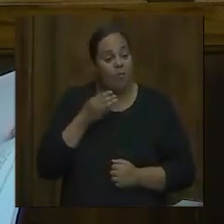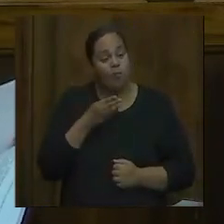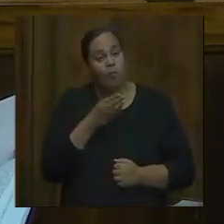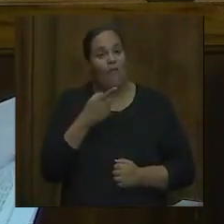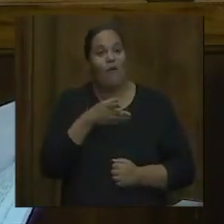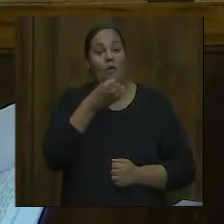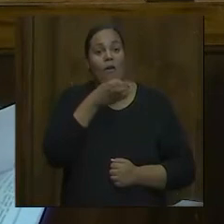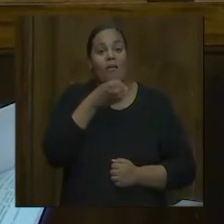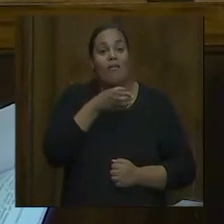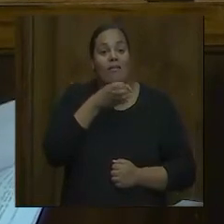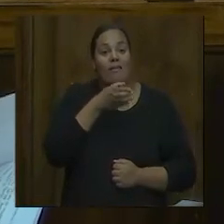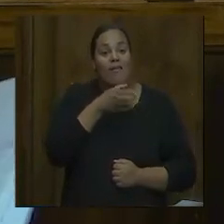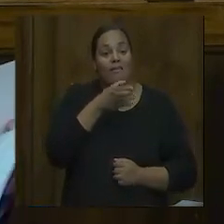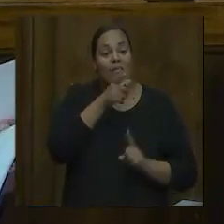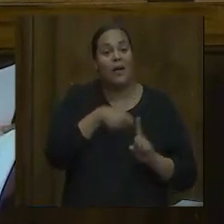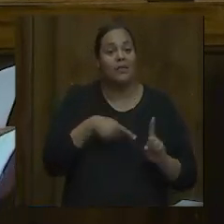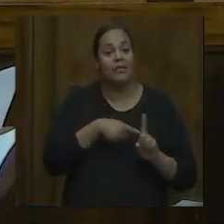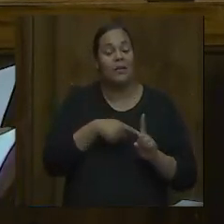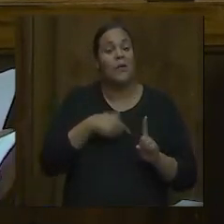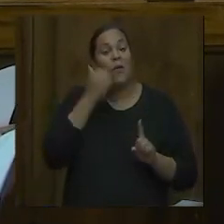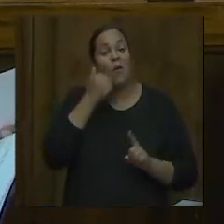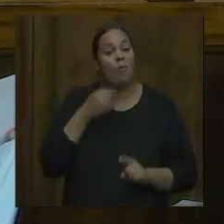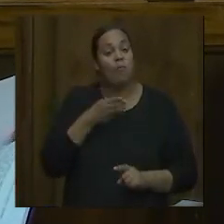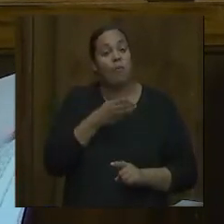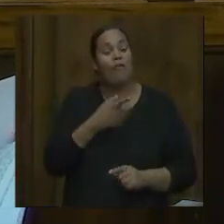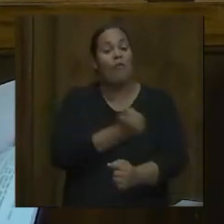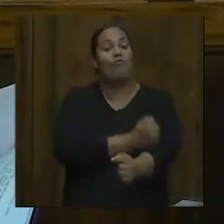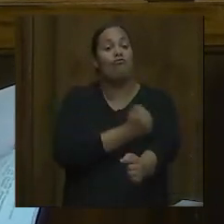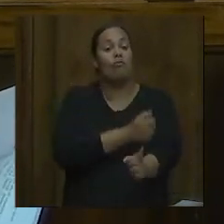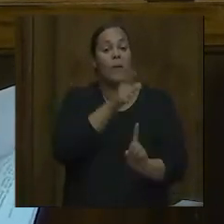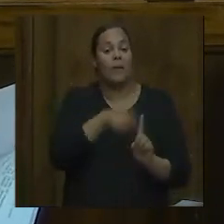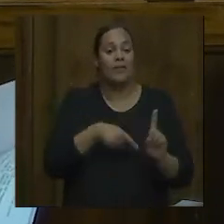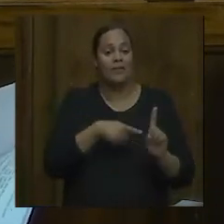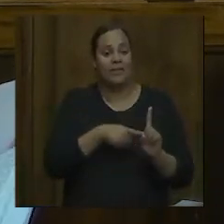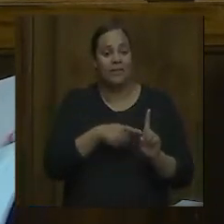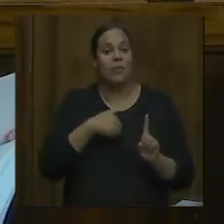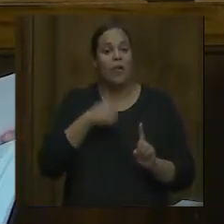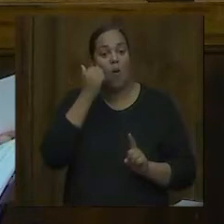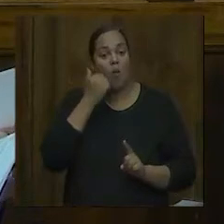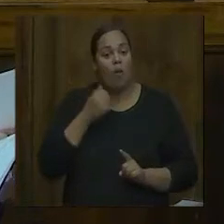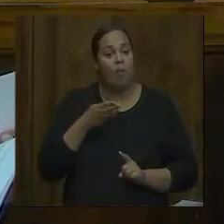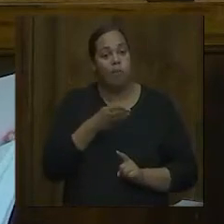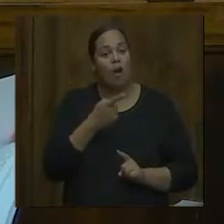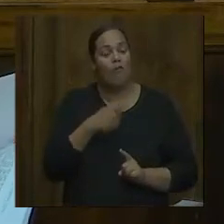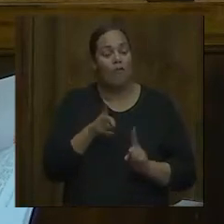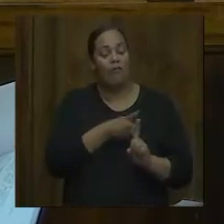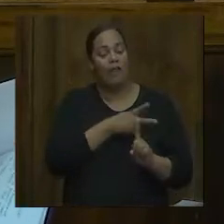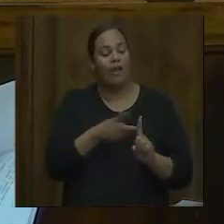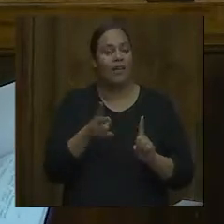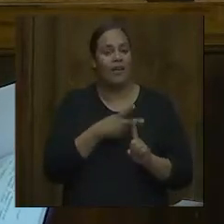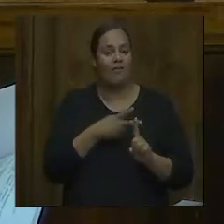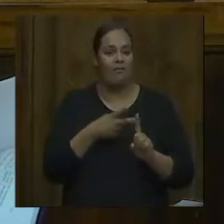for the alcoholic. I want to be there for the drug addict. I want to be there for the victims